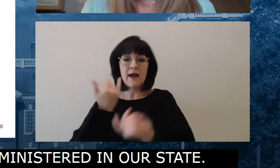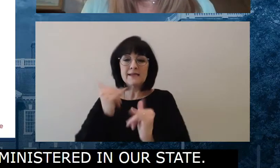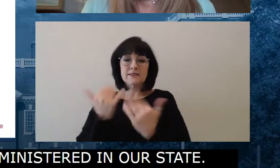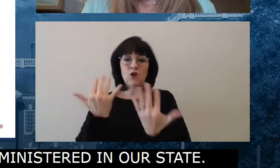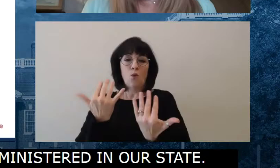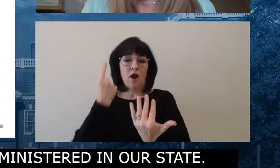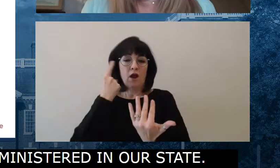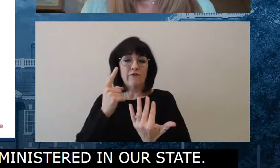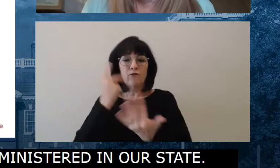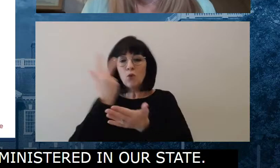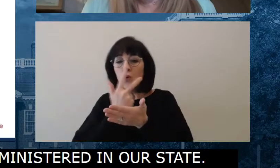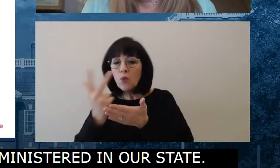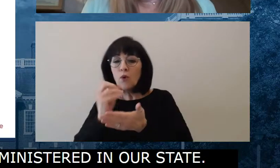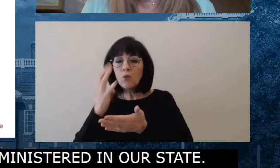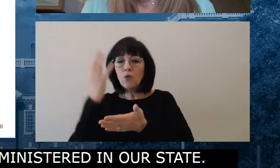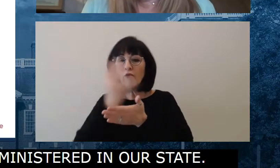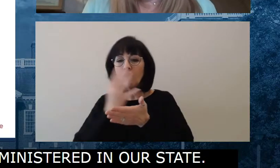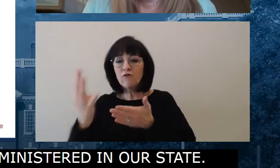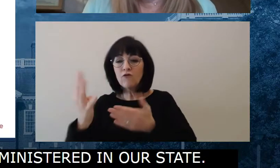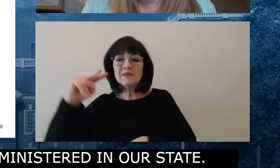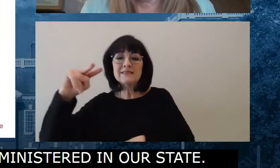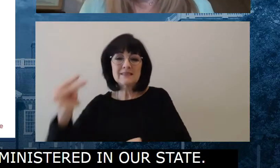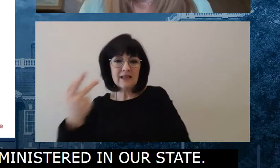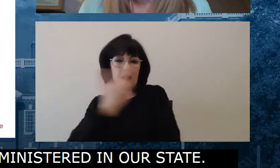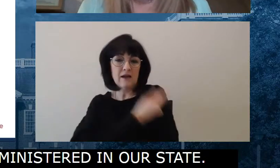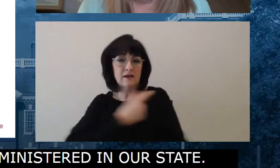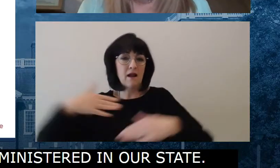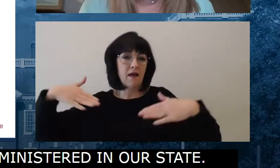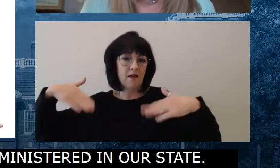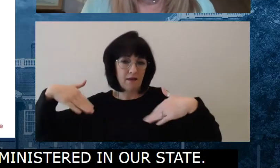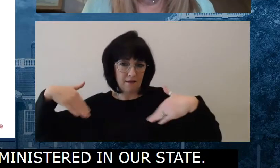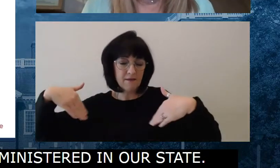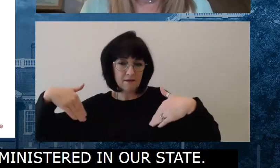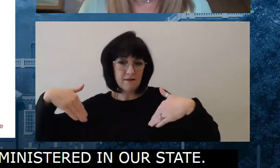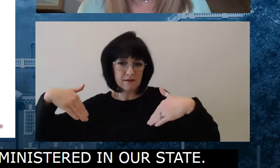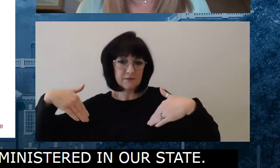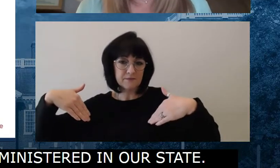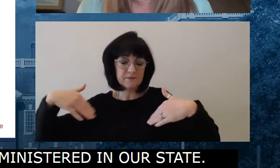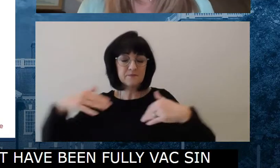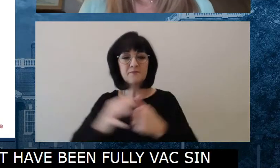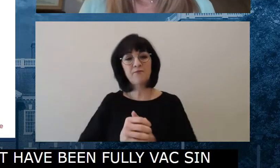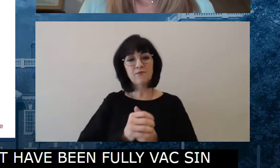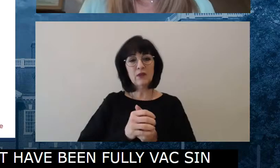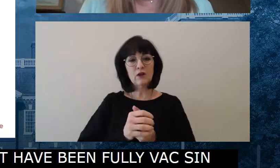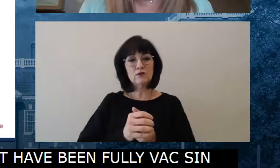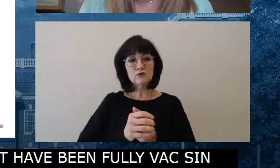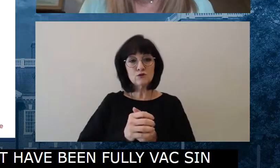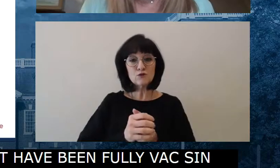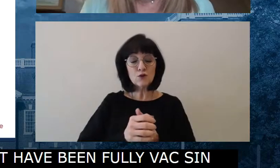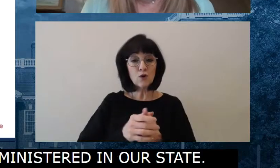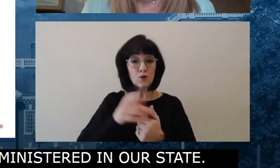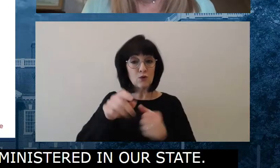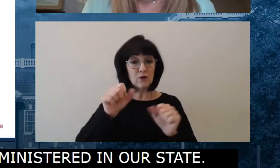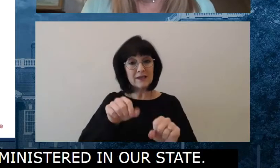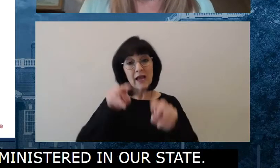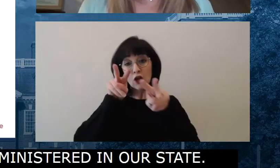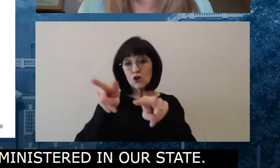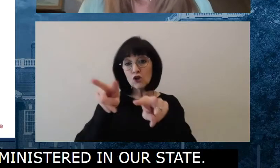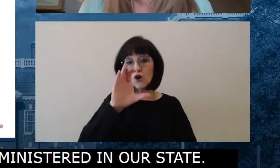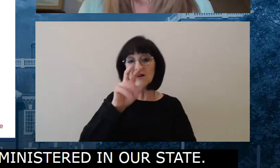and 49,000 under 65 who've been fully vaccinated. If you haven't had a chance to check Vaccine